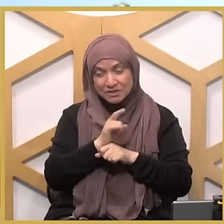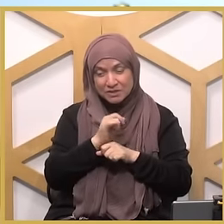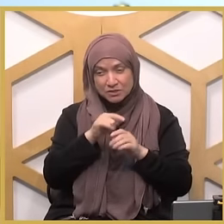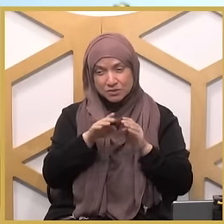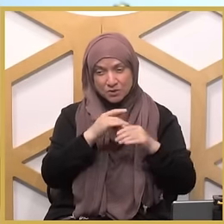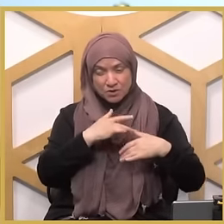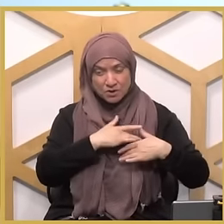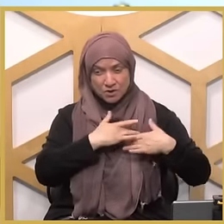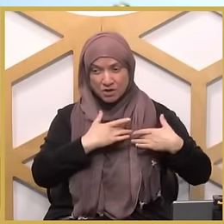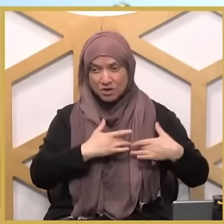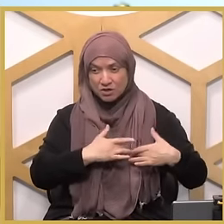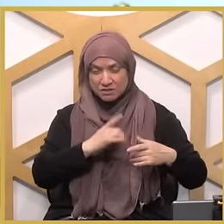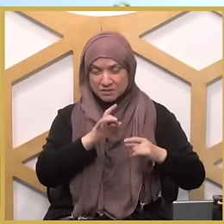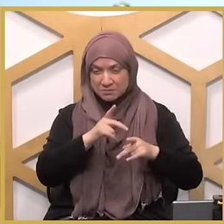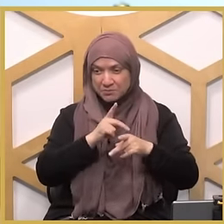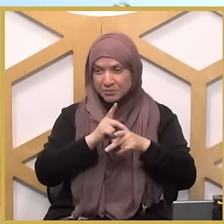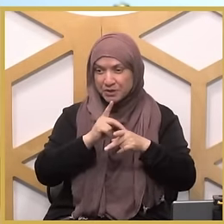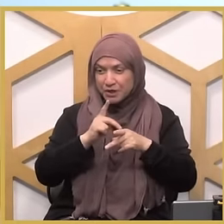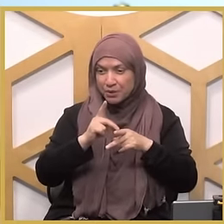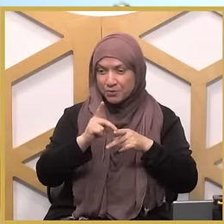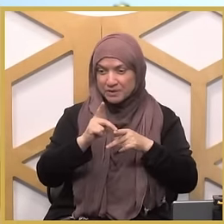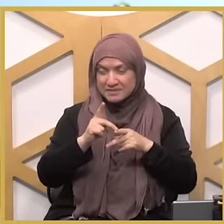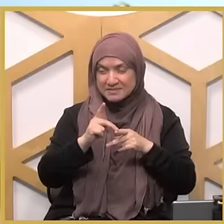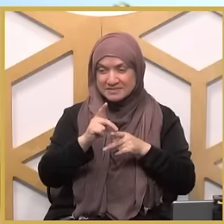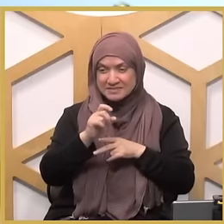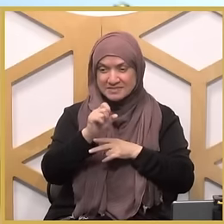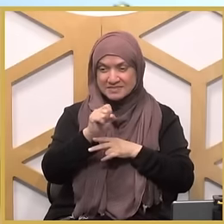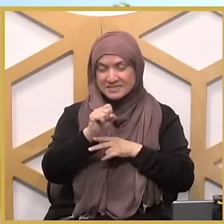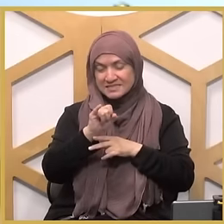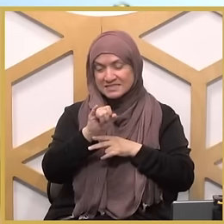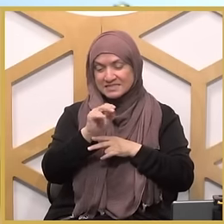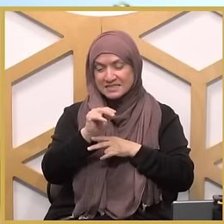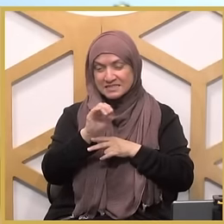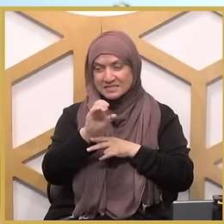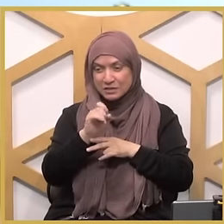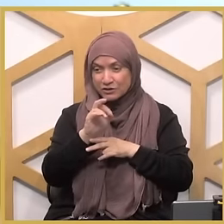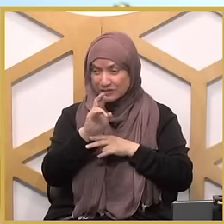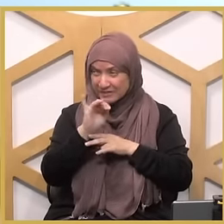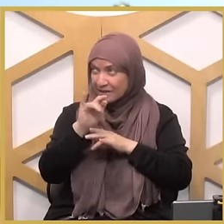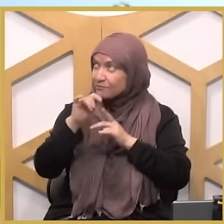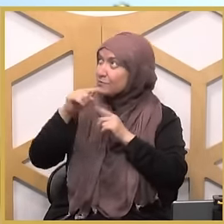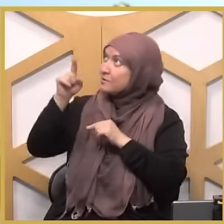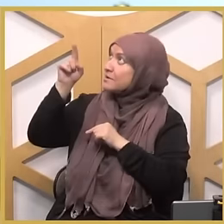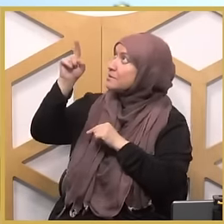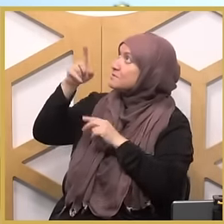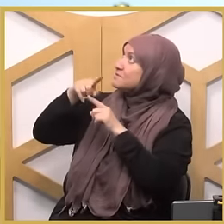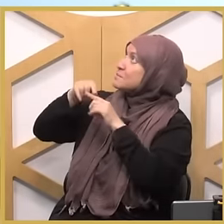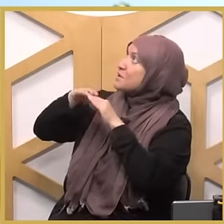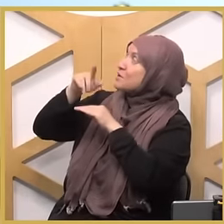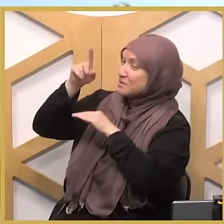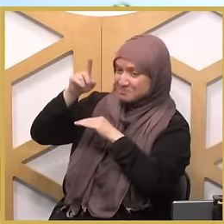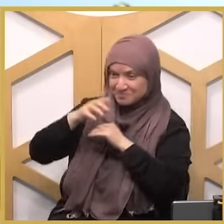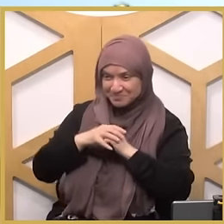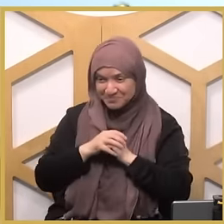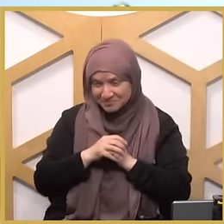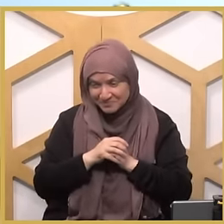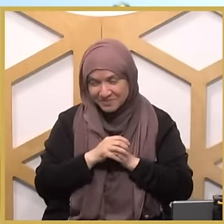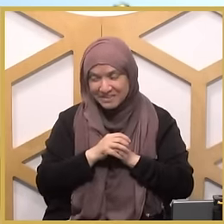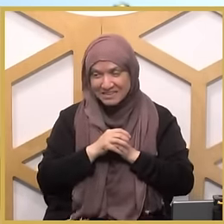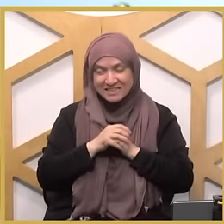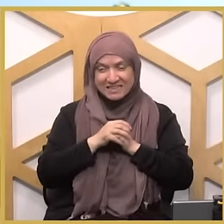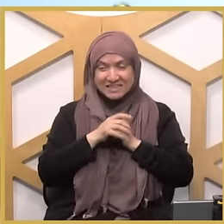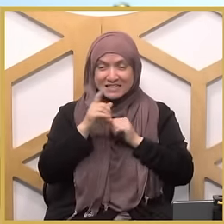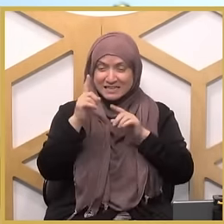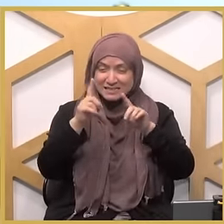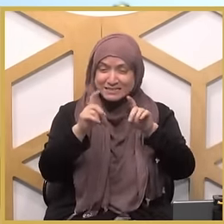usually through people, or through other things, but you will be put to test. And that's, you know, sort of like the initial injection. The body